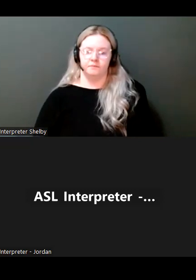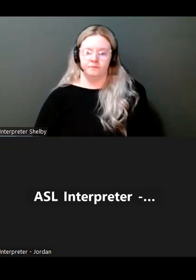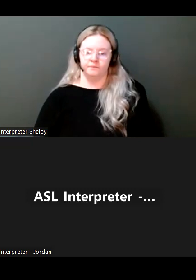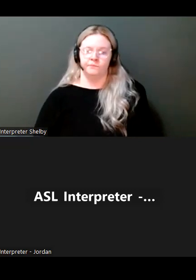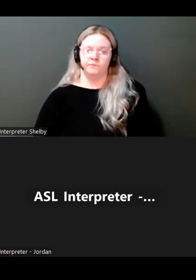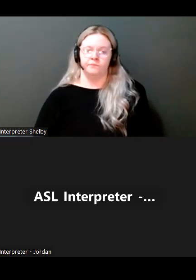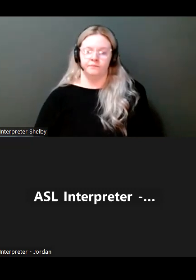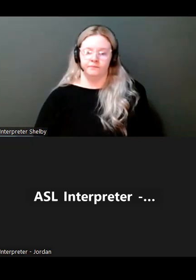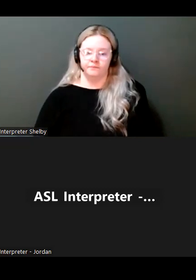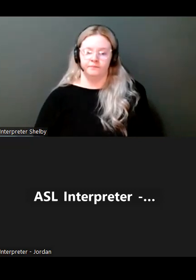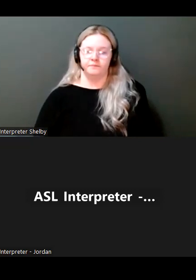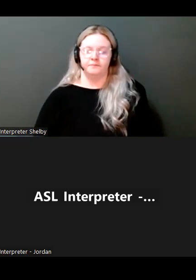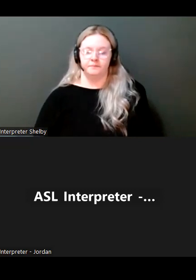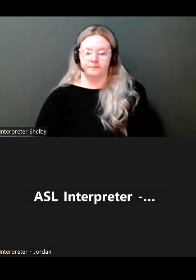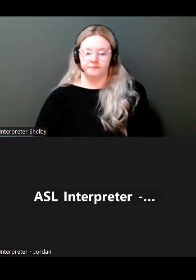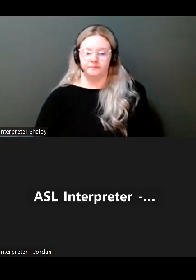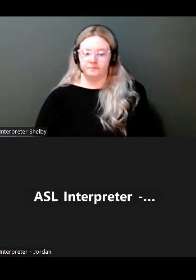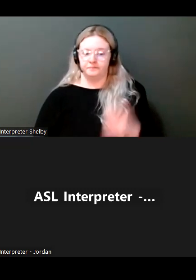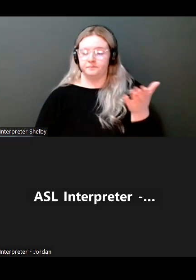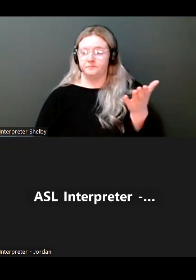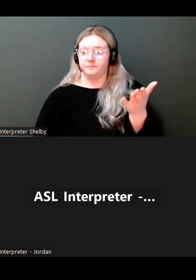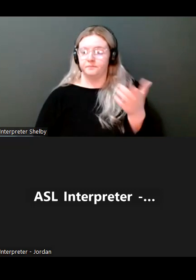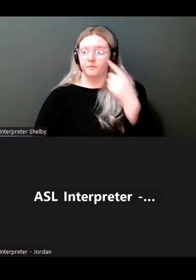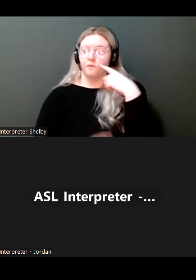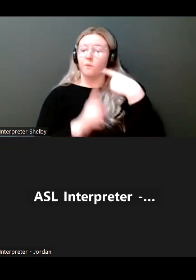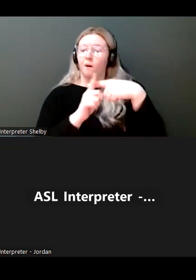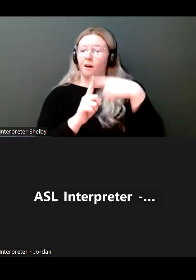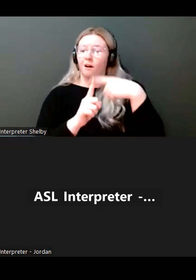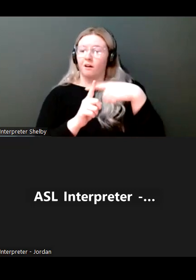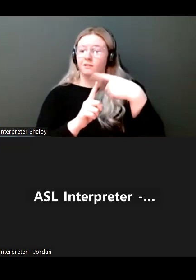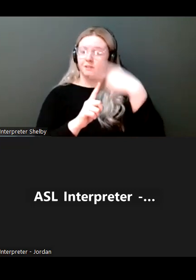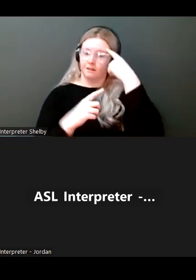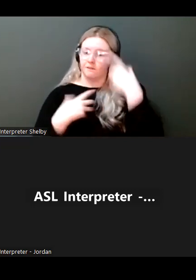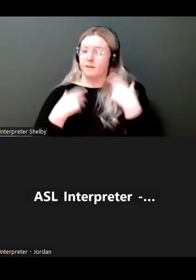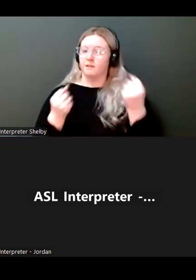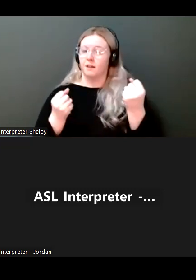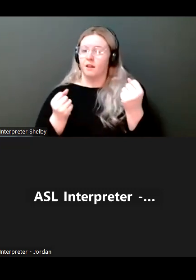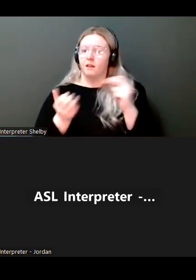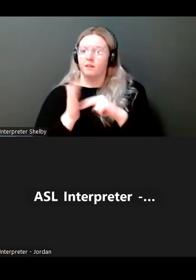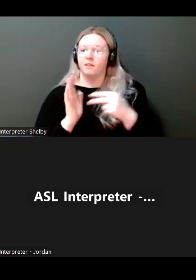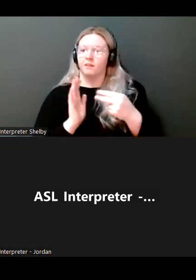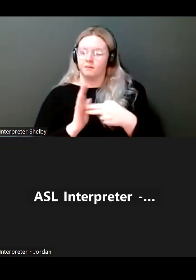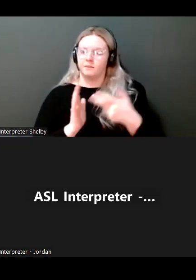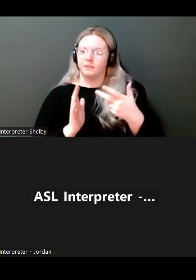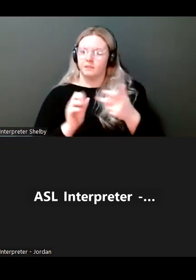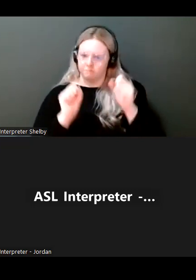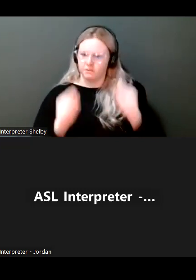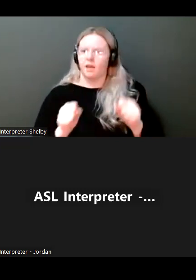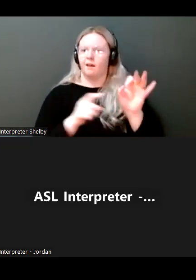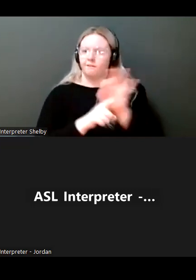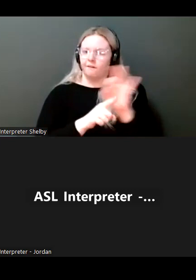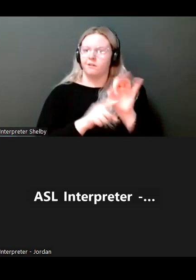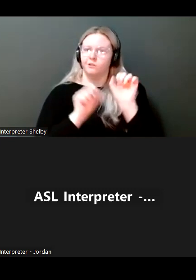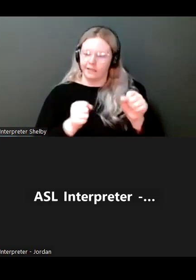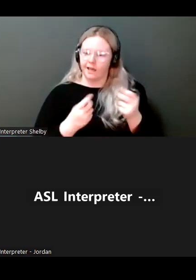And when we look at positive mental health, we're looking at a high level of well-being or functioning. So this